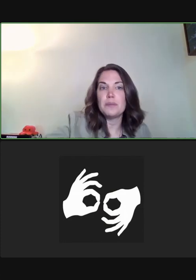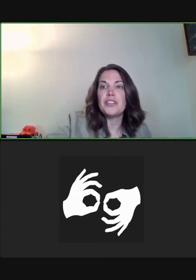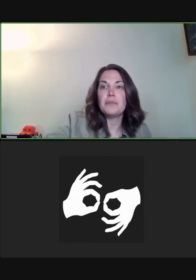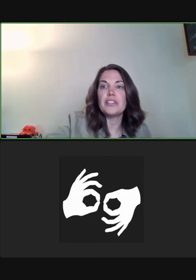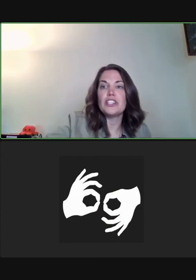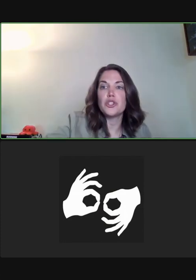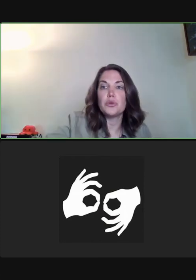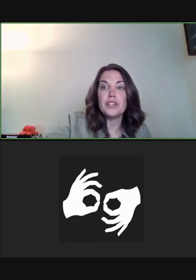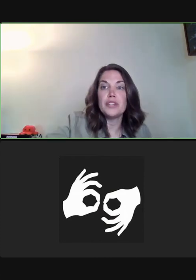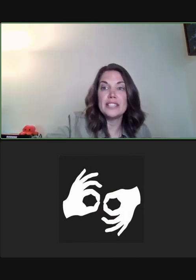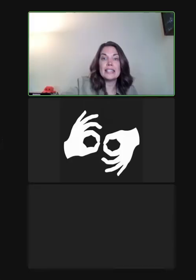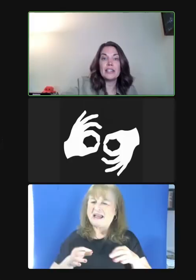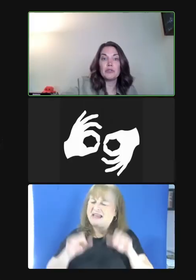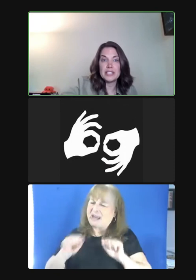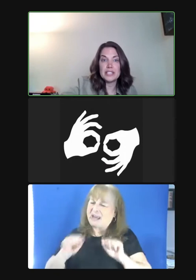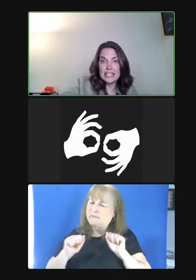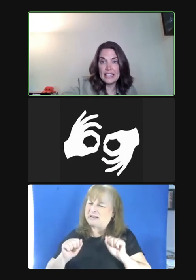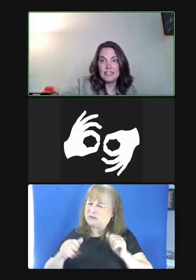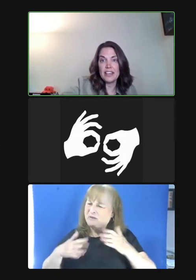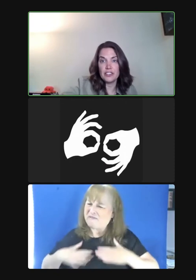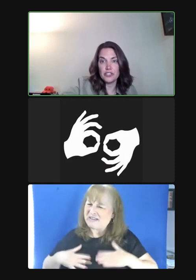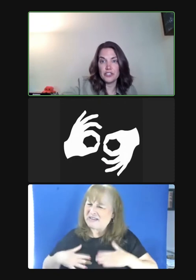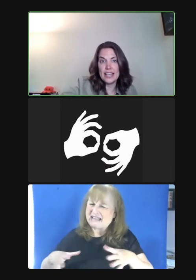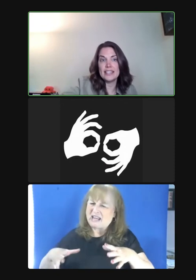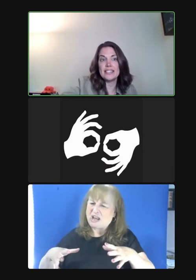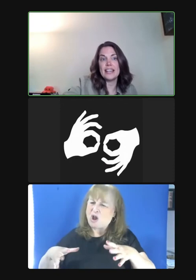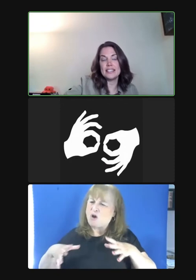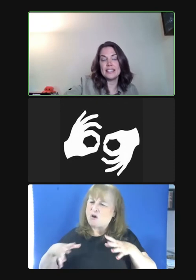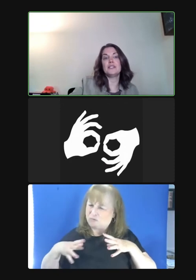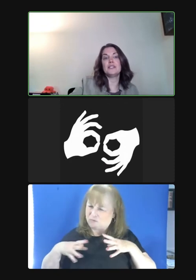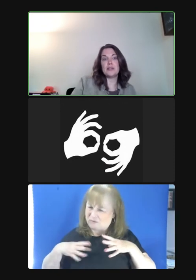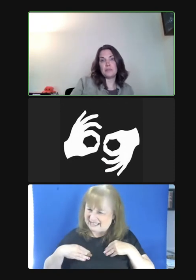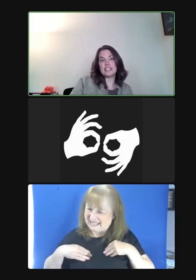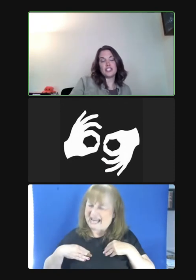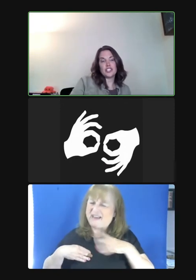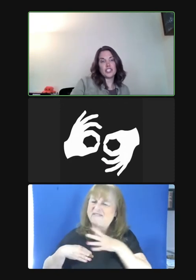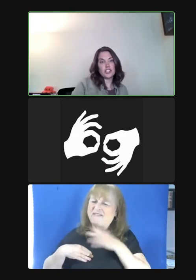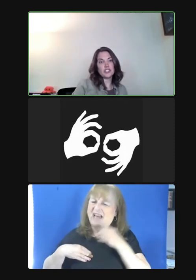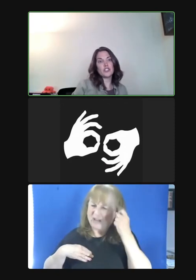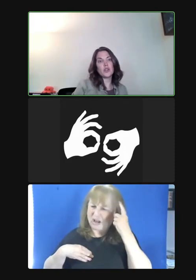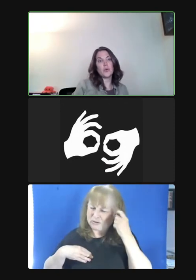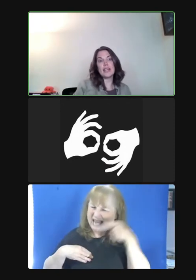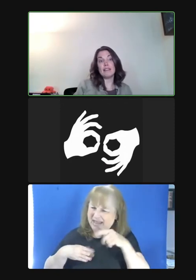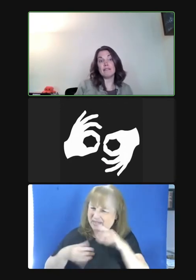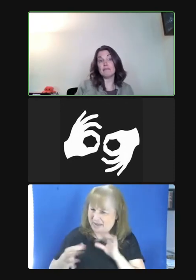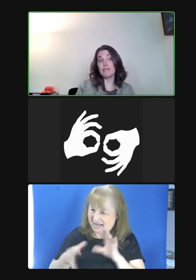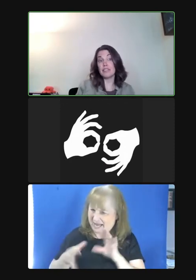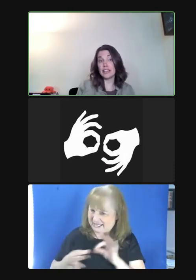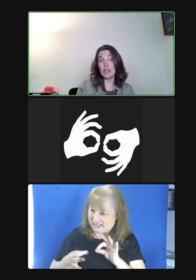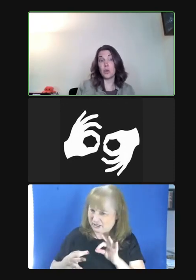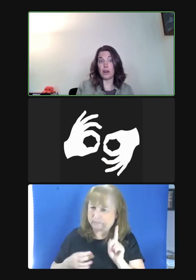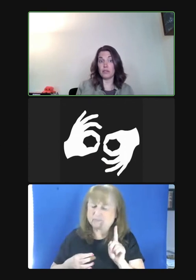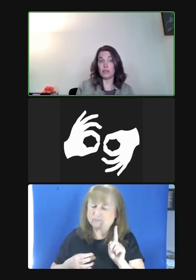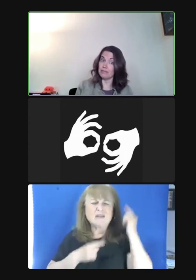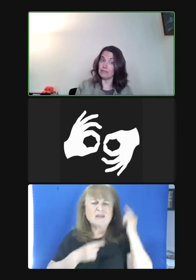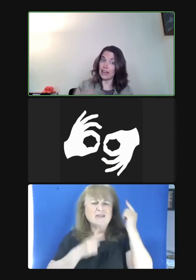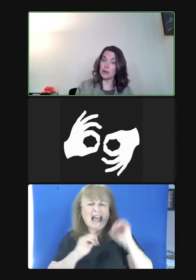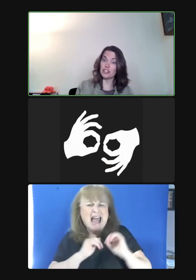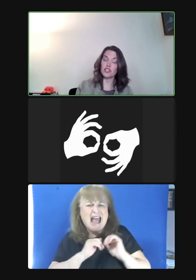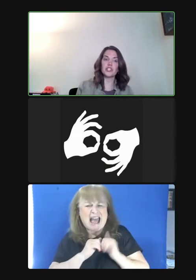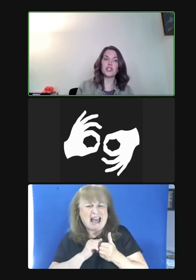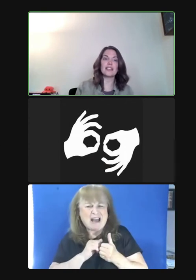Like we talked about, the ability to physically receive and understand an intended message. So in thinking, how